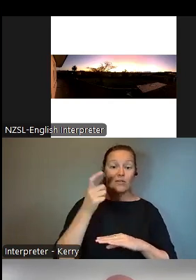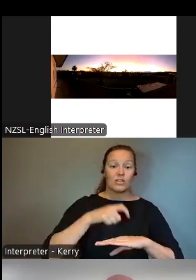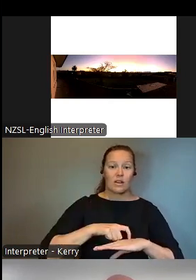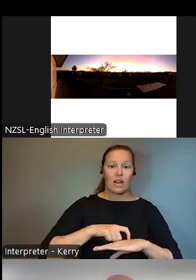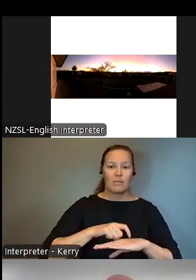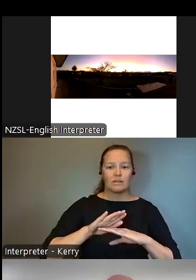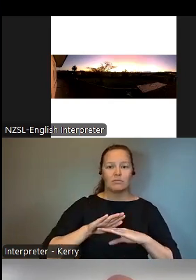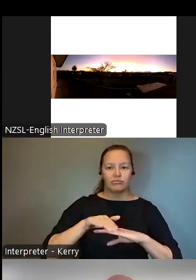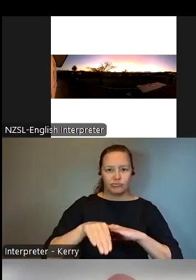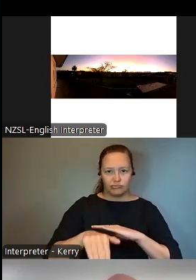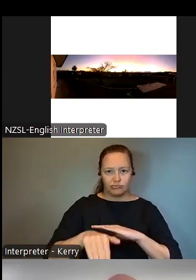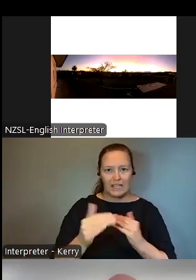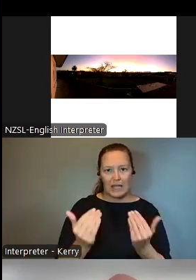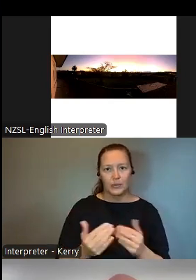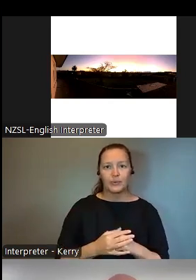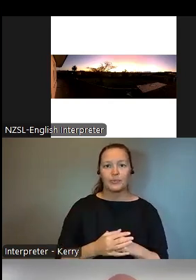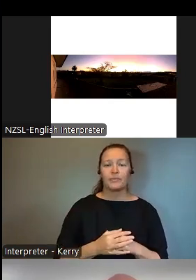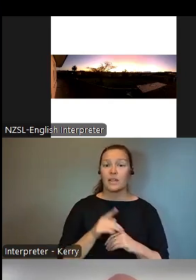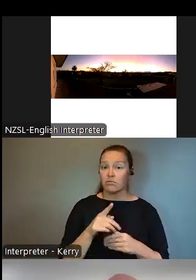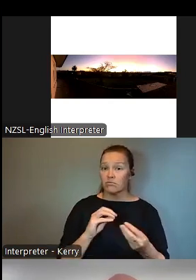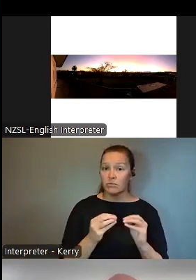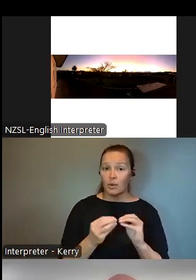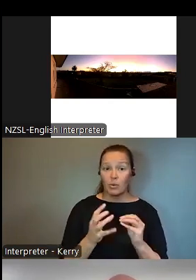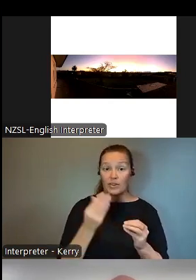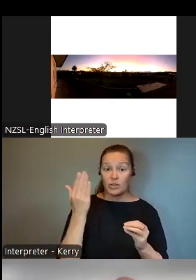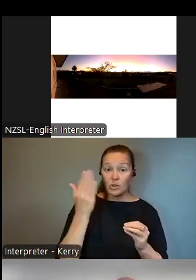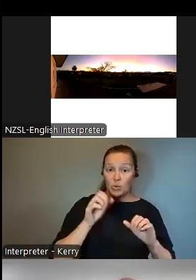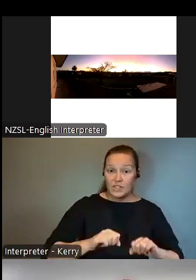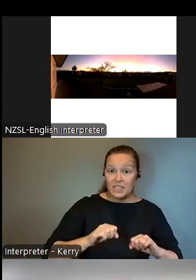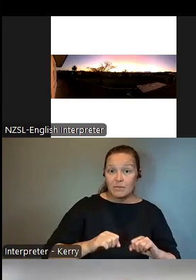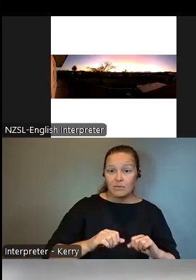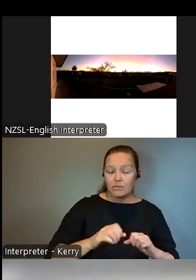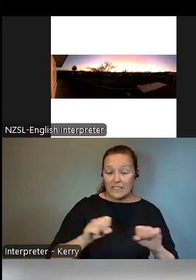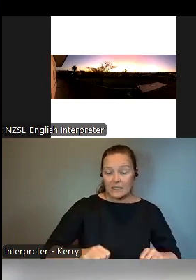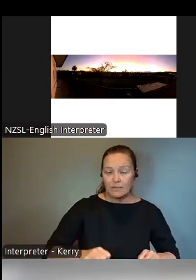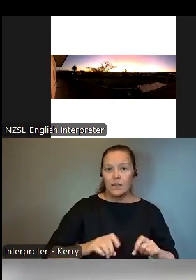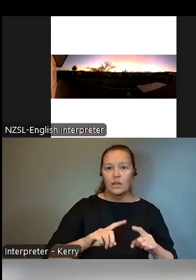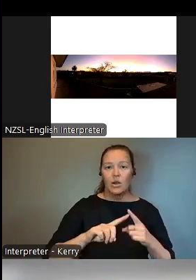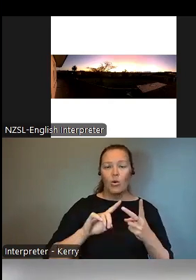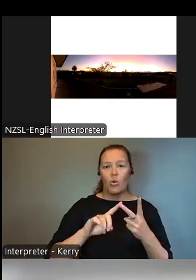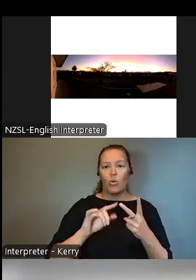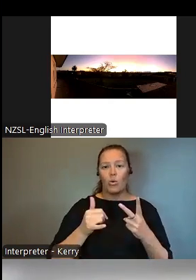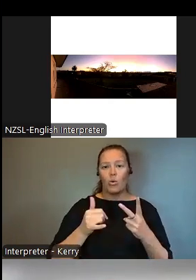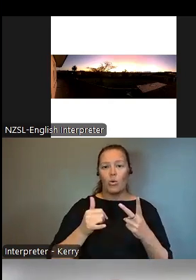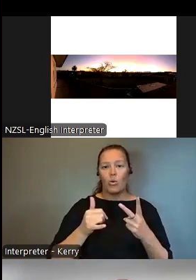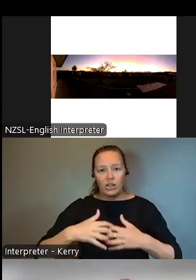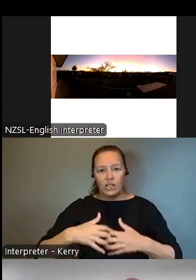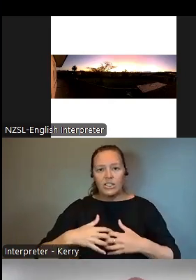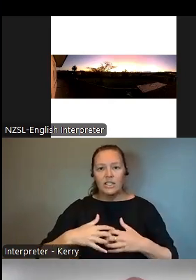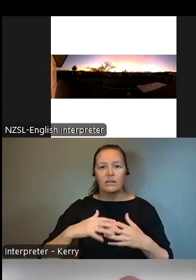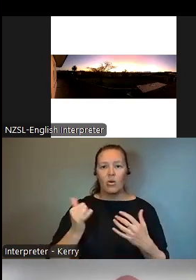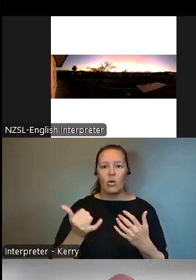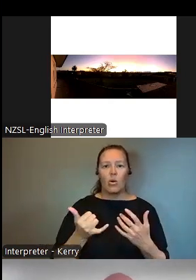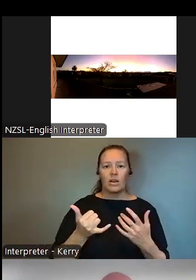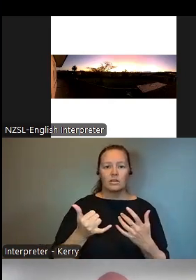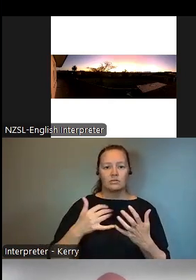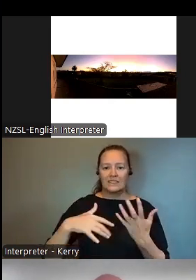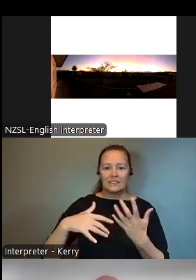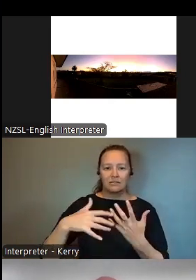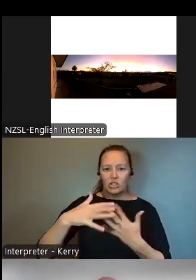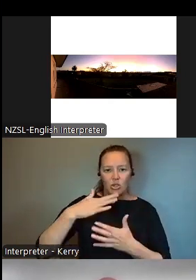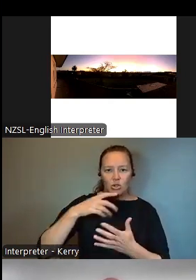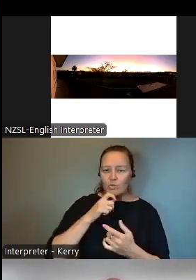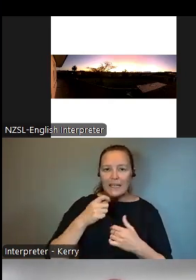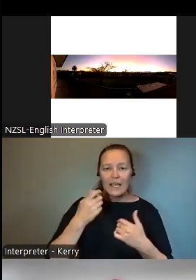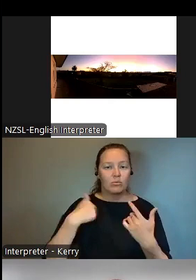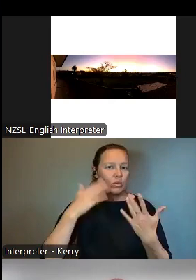going backwards. So is that a problem with the schooling system? Is that technology? Is that social media? Who knows?